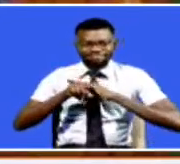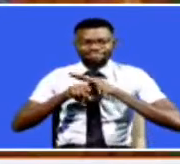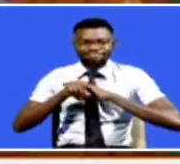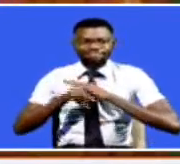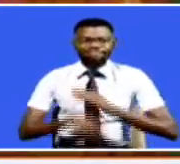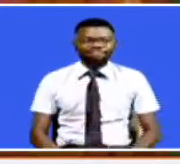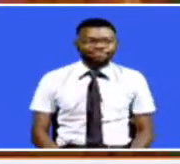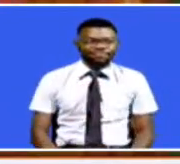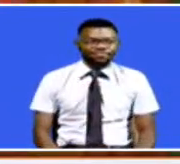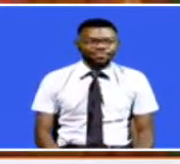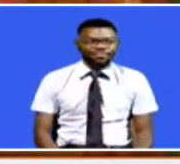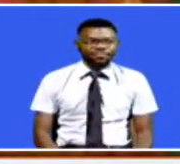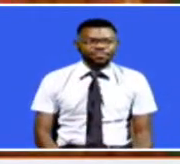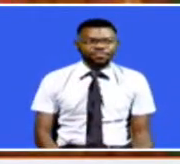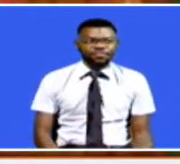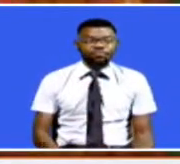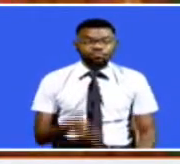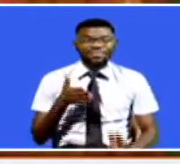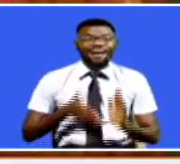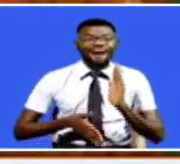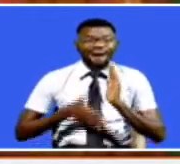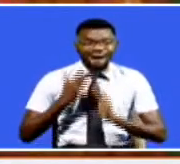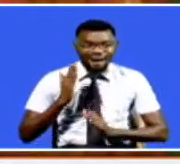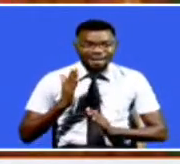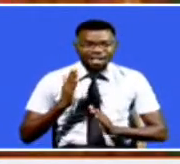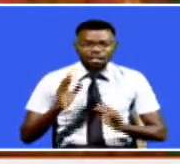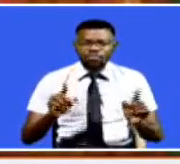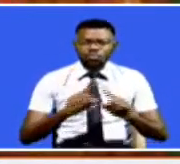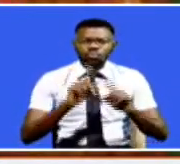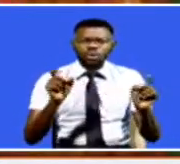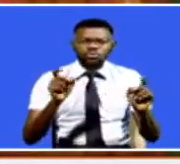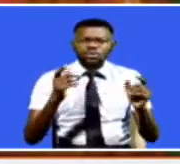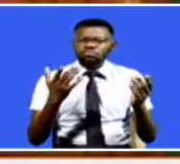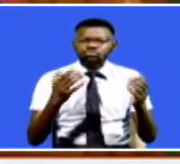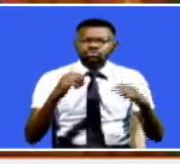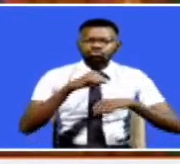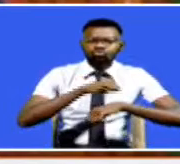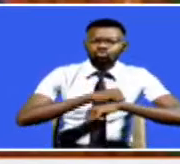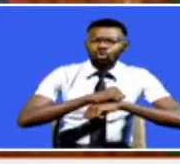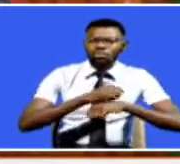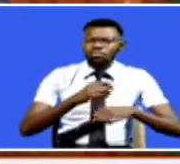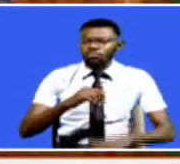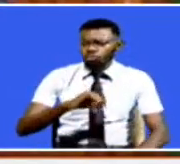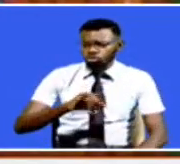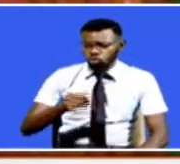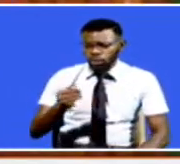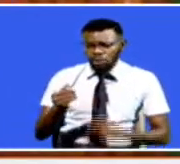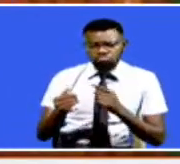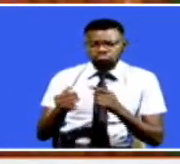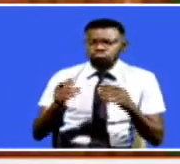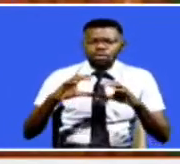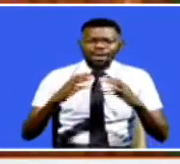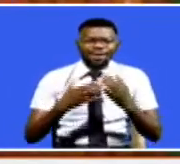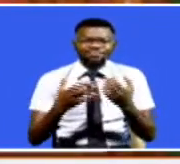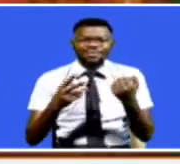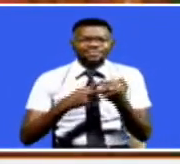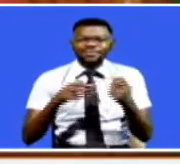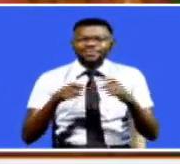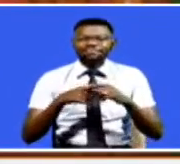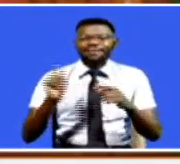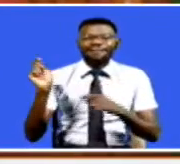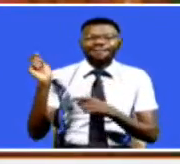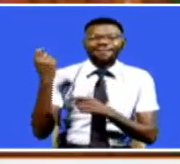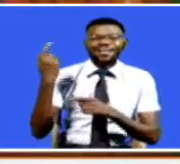The urgent and vexing question of transition to junior school has been settled, and the Kenya